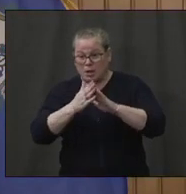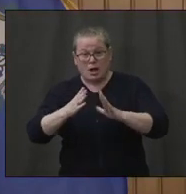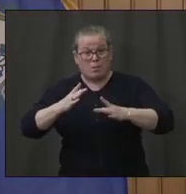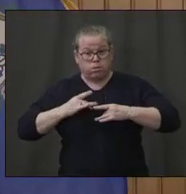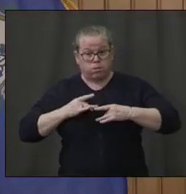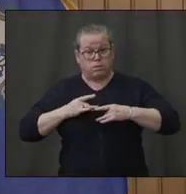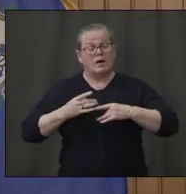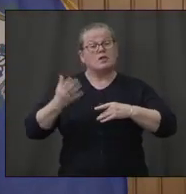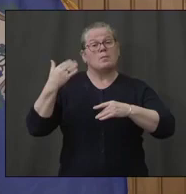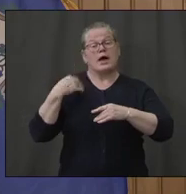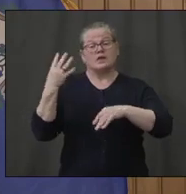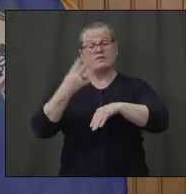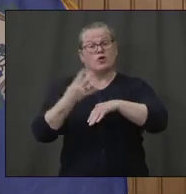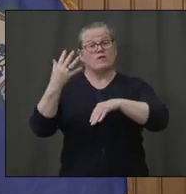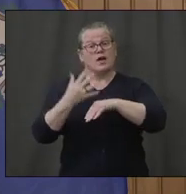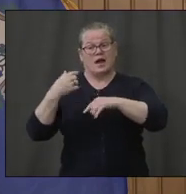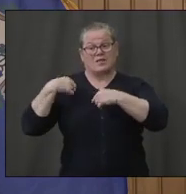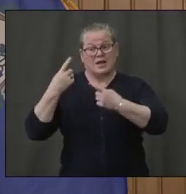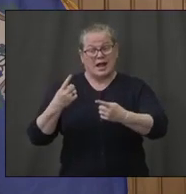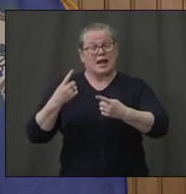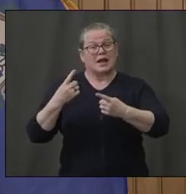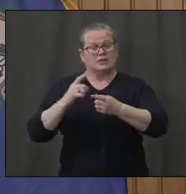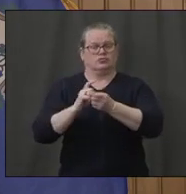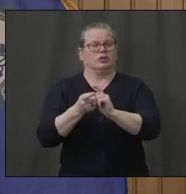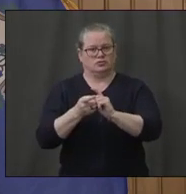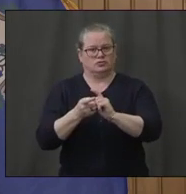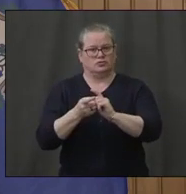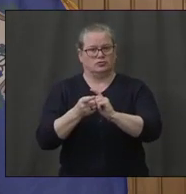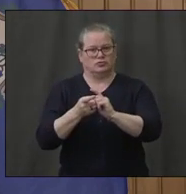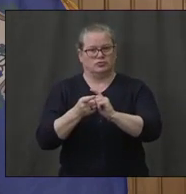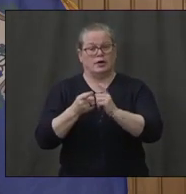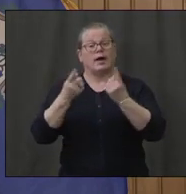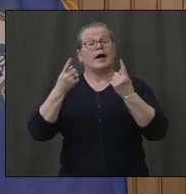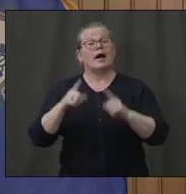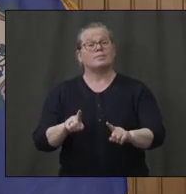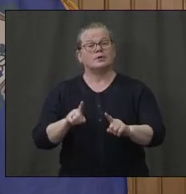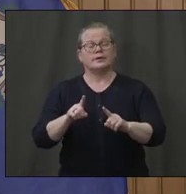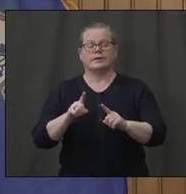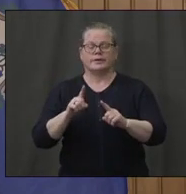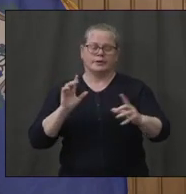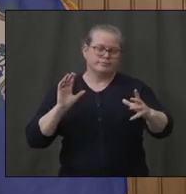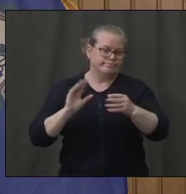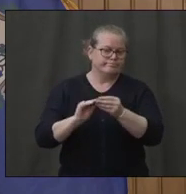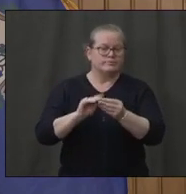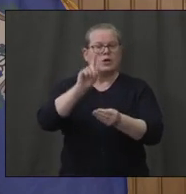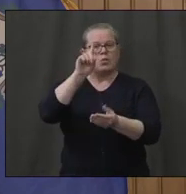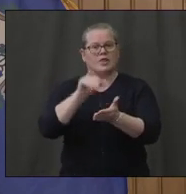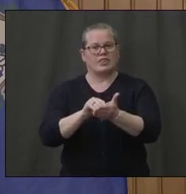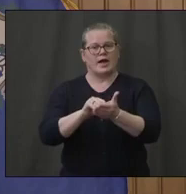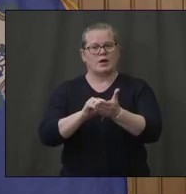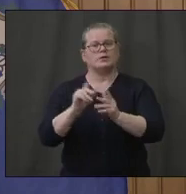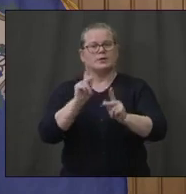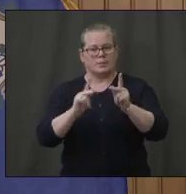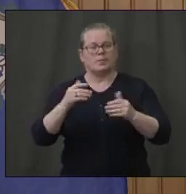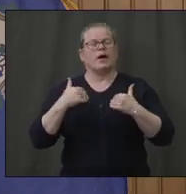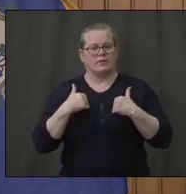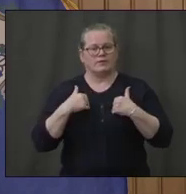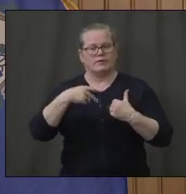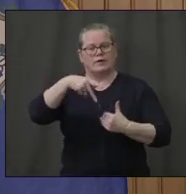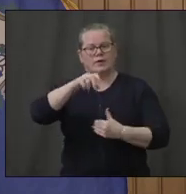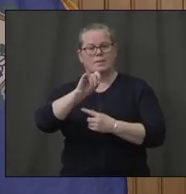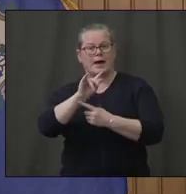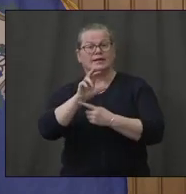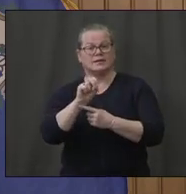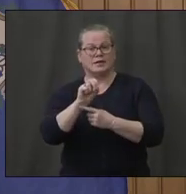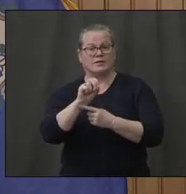changed today. We've had 1,000 positives recorded out of 1,715 tests. So